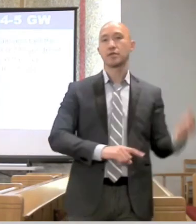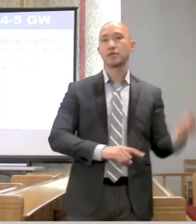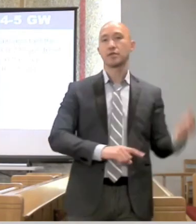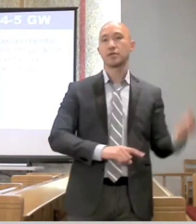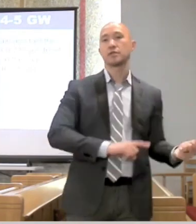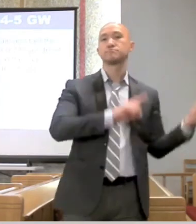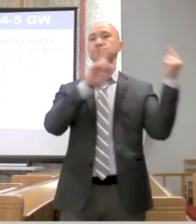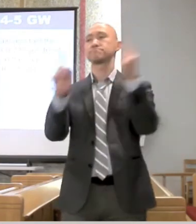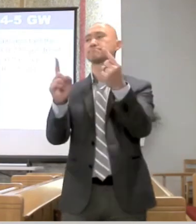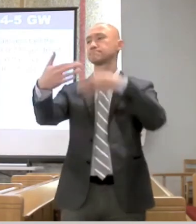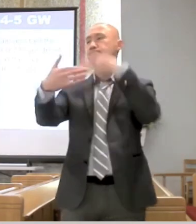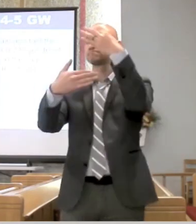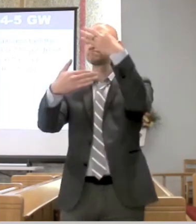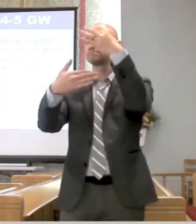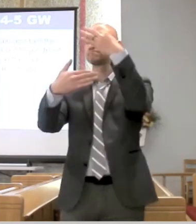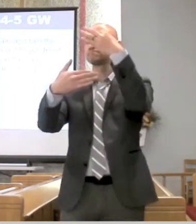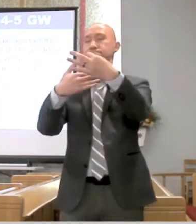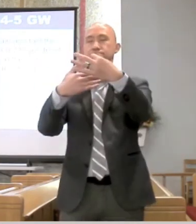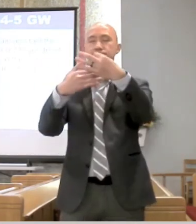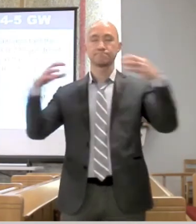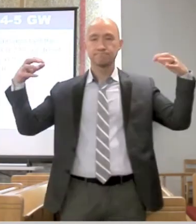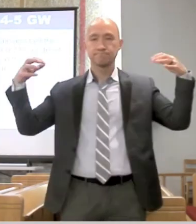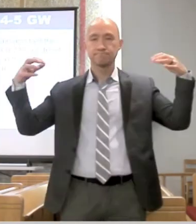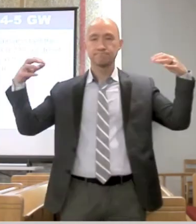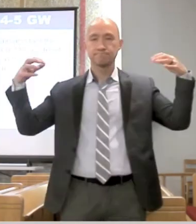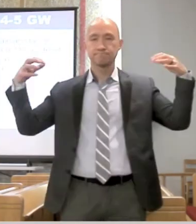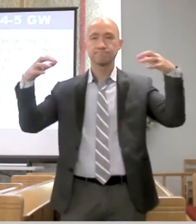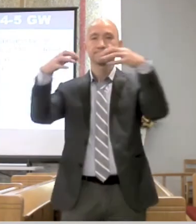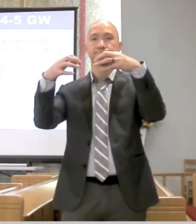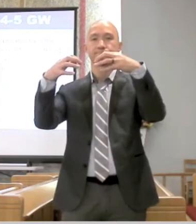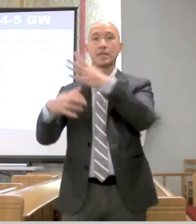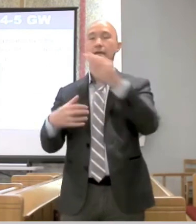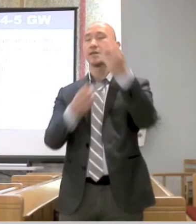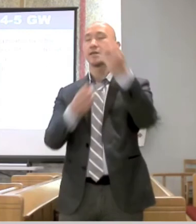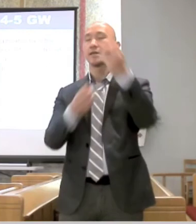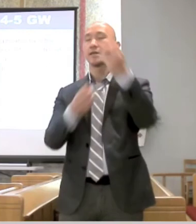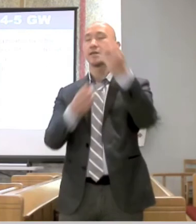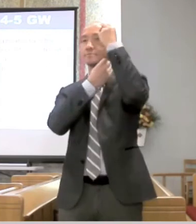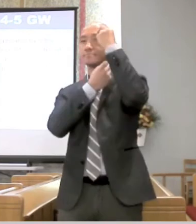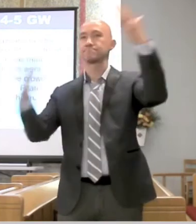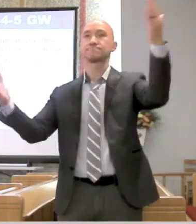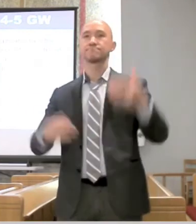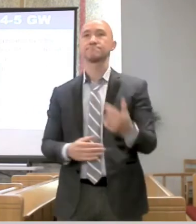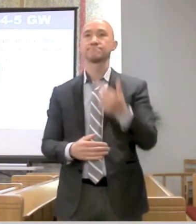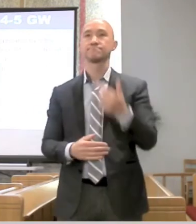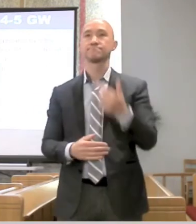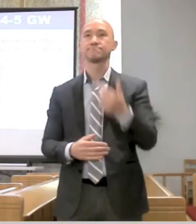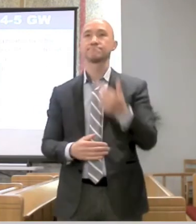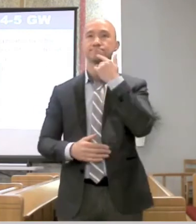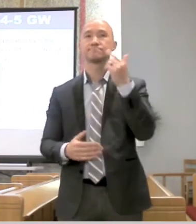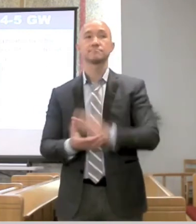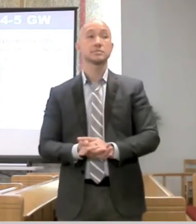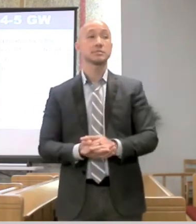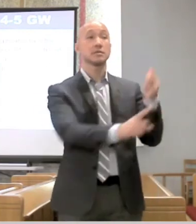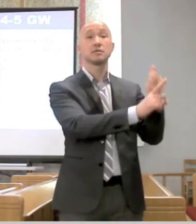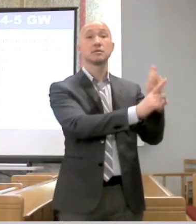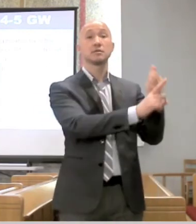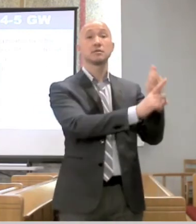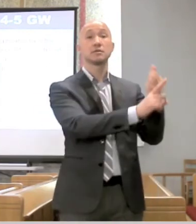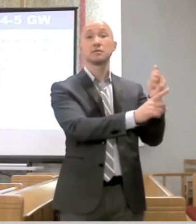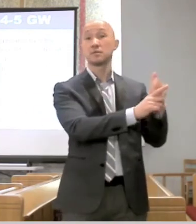bringing him out to you to let you know that I don't find this man guilty of anything. And Jesus went